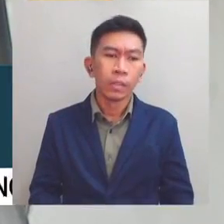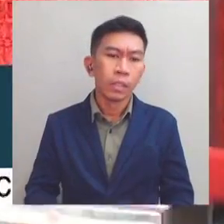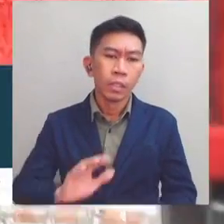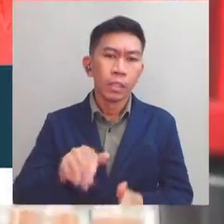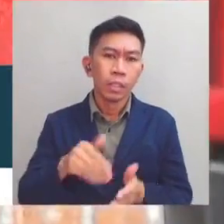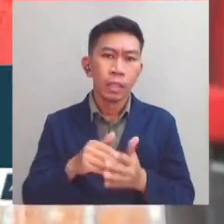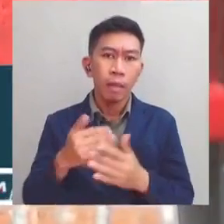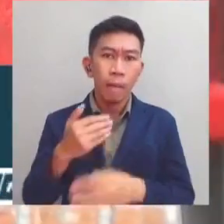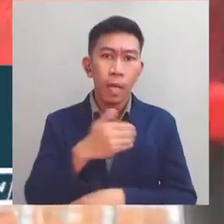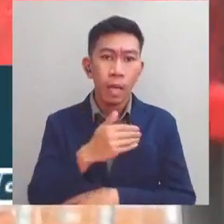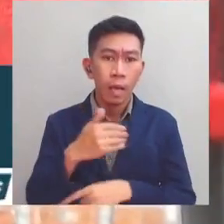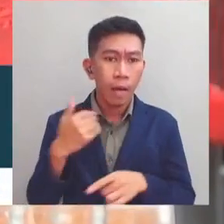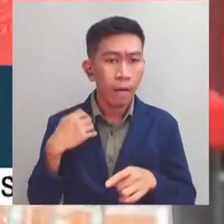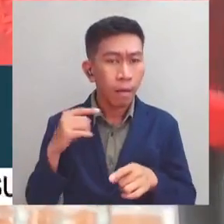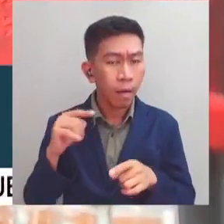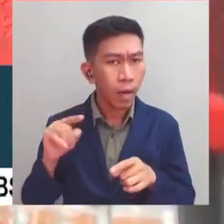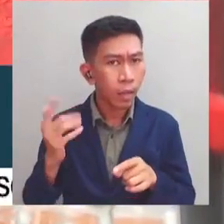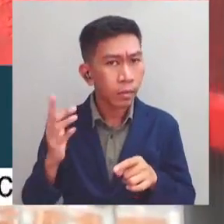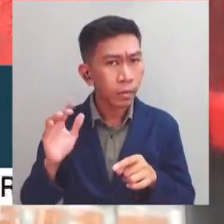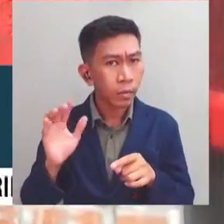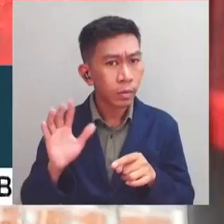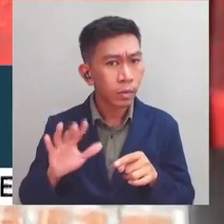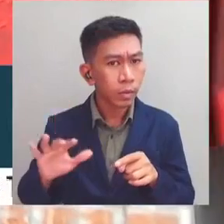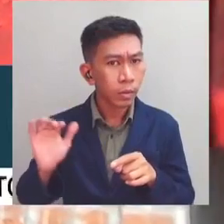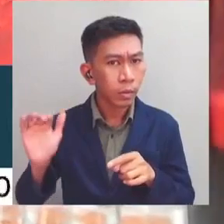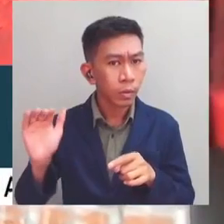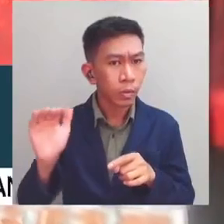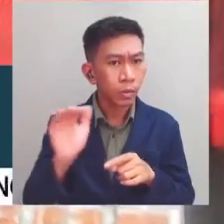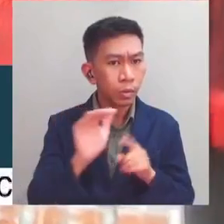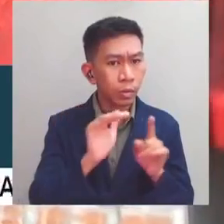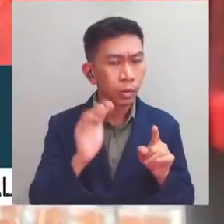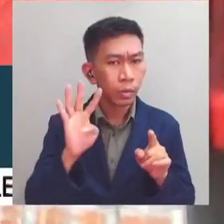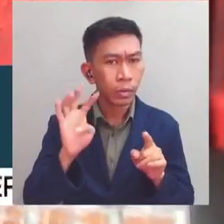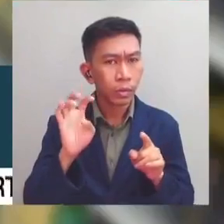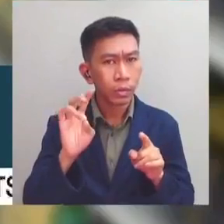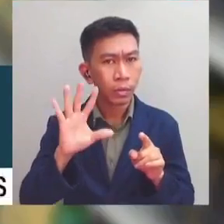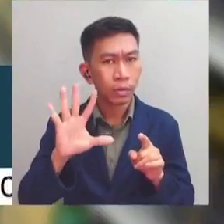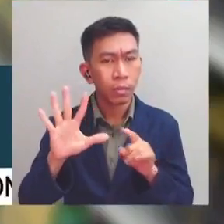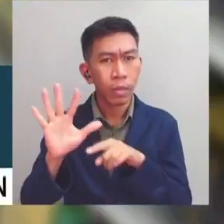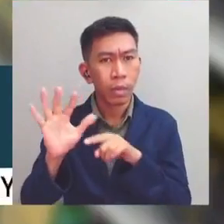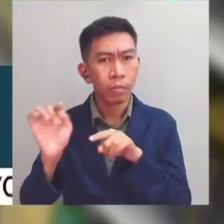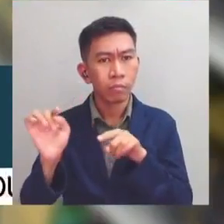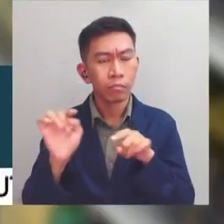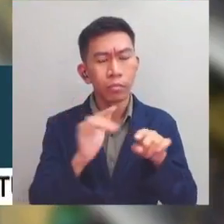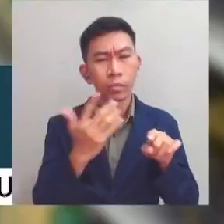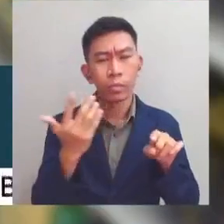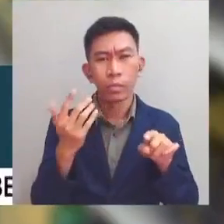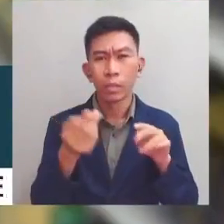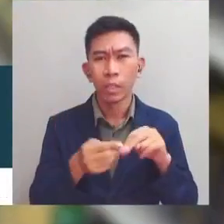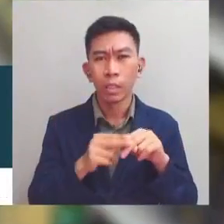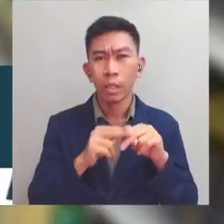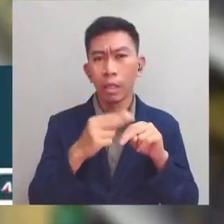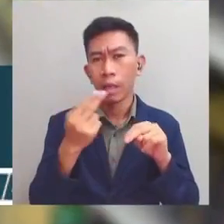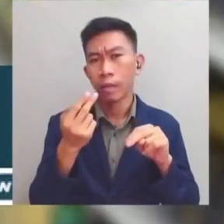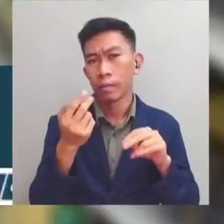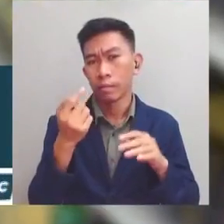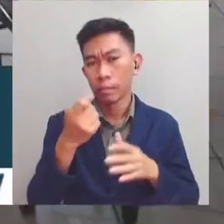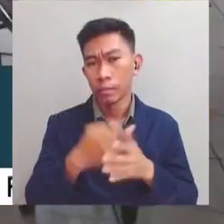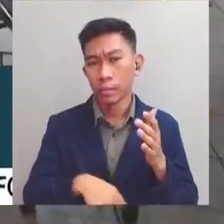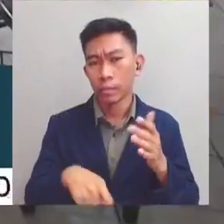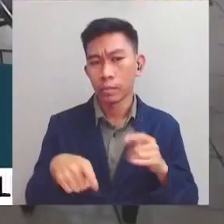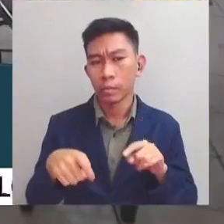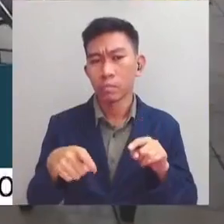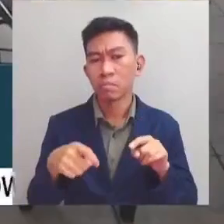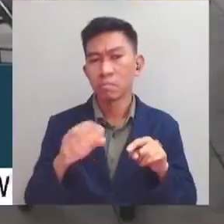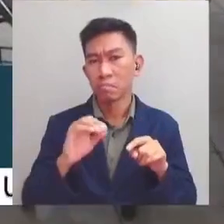the trigger on 425 basis points off rate hikes to 5.25%, the most aggressive in the region, to